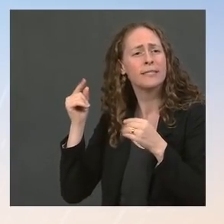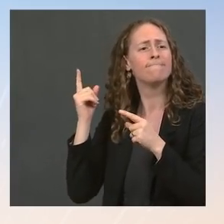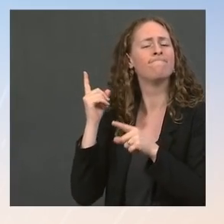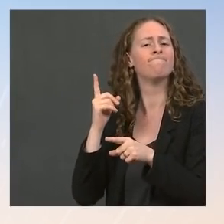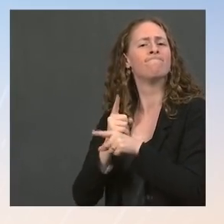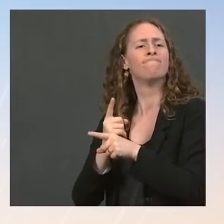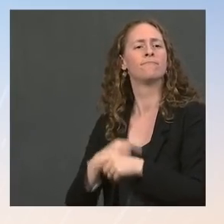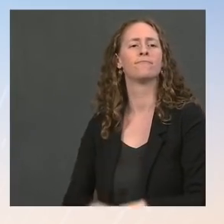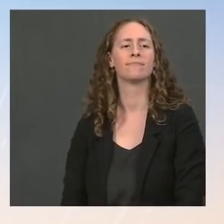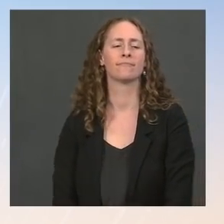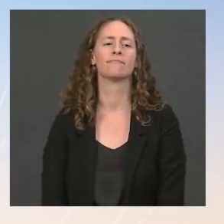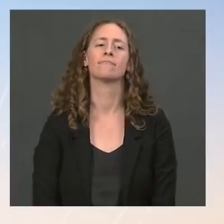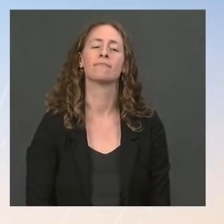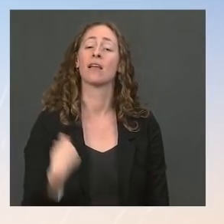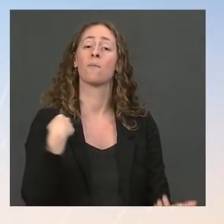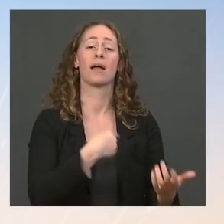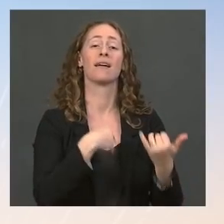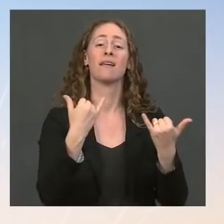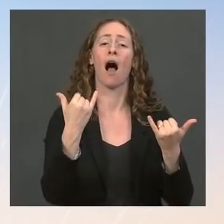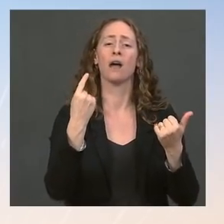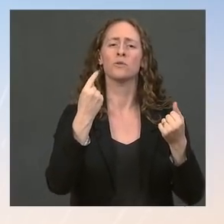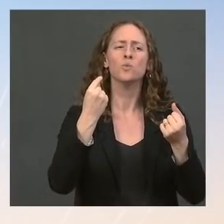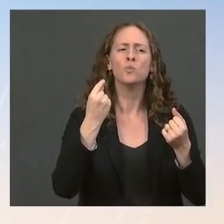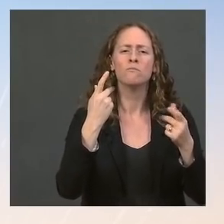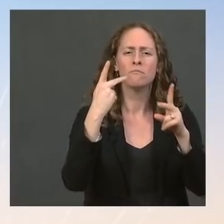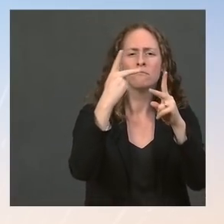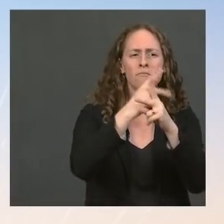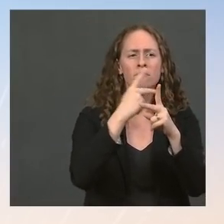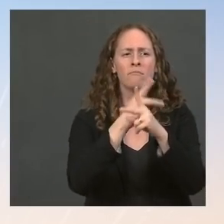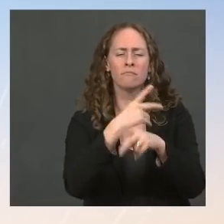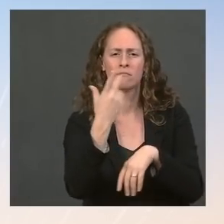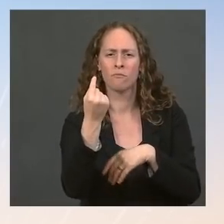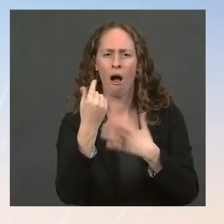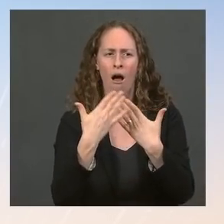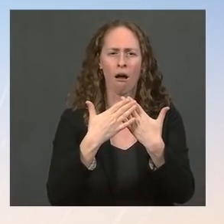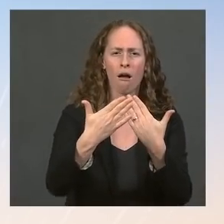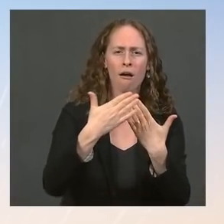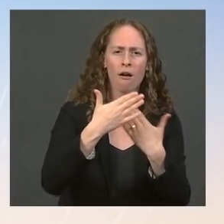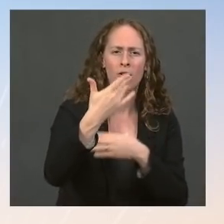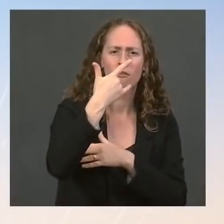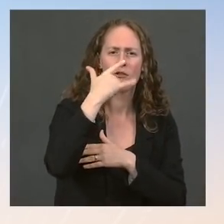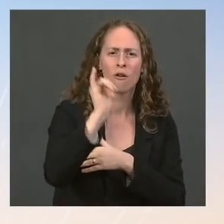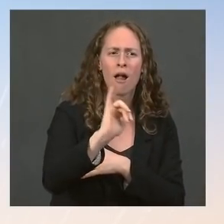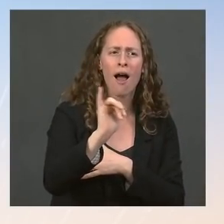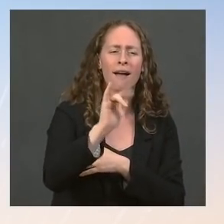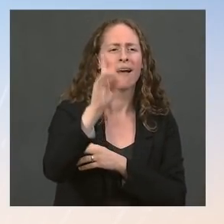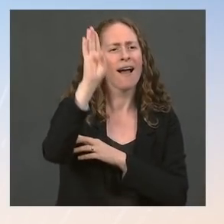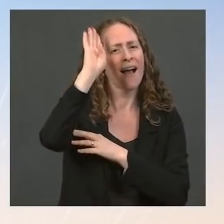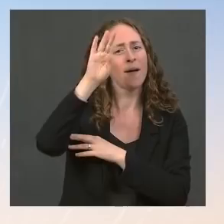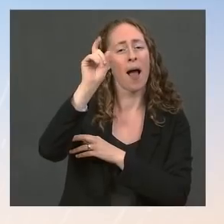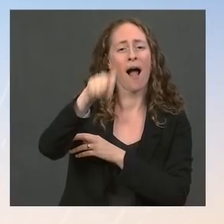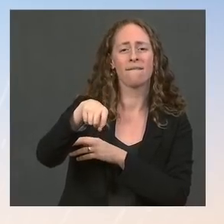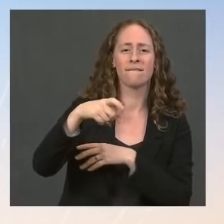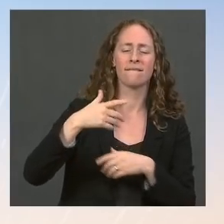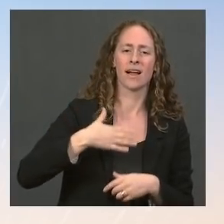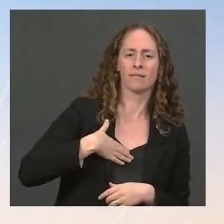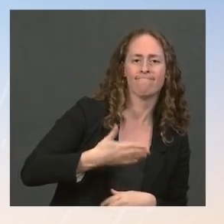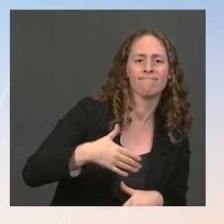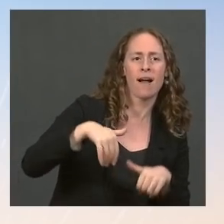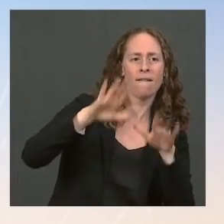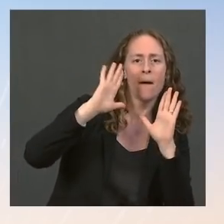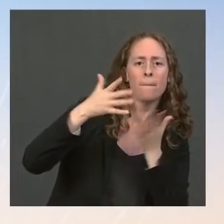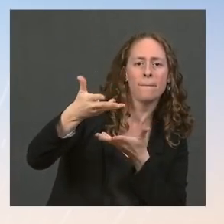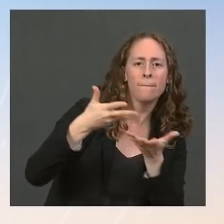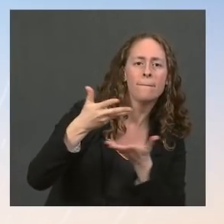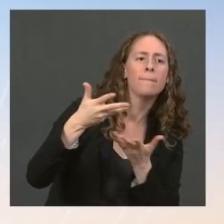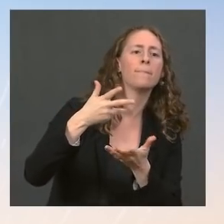working to determine what the path forward looks like. We knew that would require compromise. We knew that would require negotiation